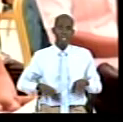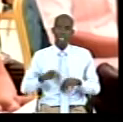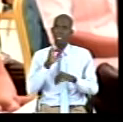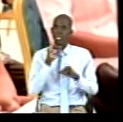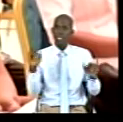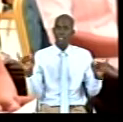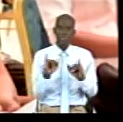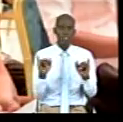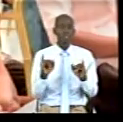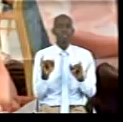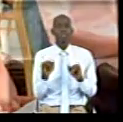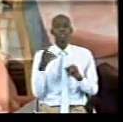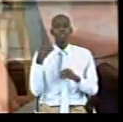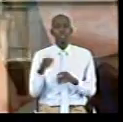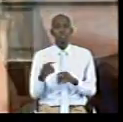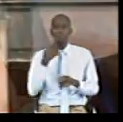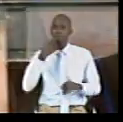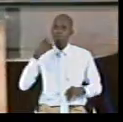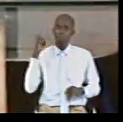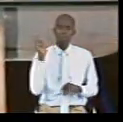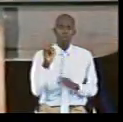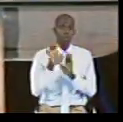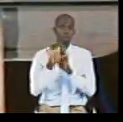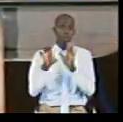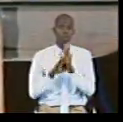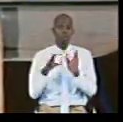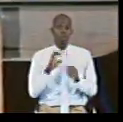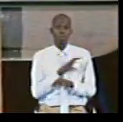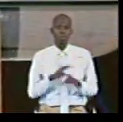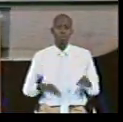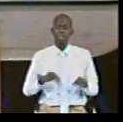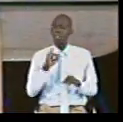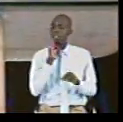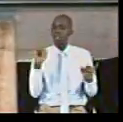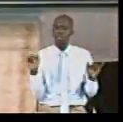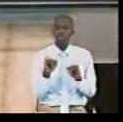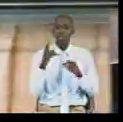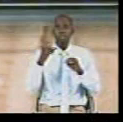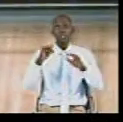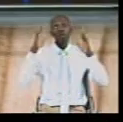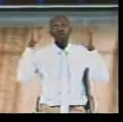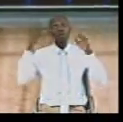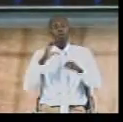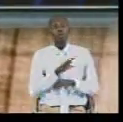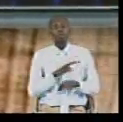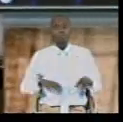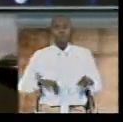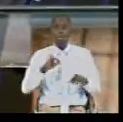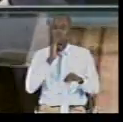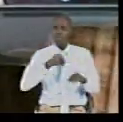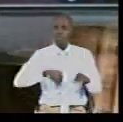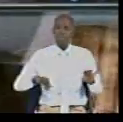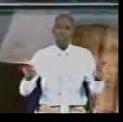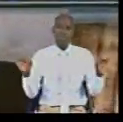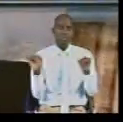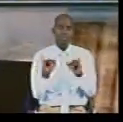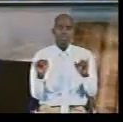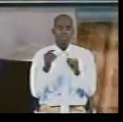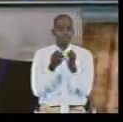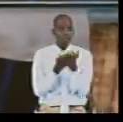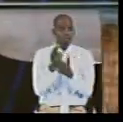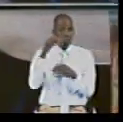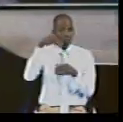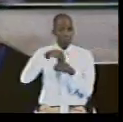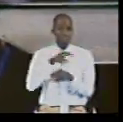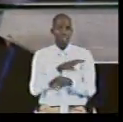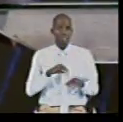is still the same. The expectation of Christ is still the same. The truth in Christ is still the same.